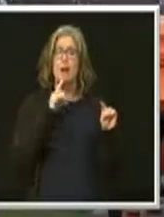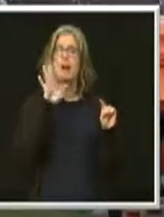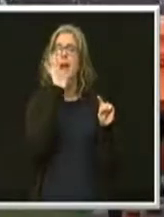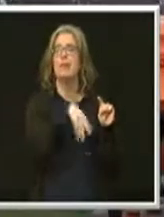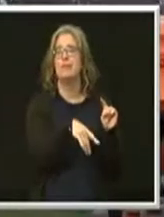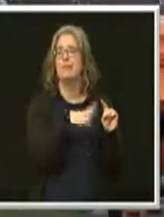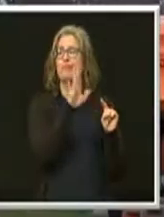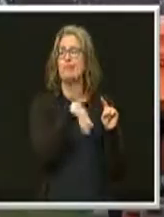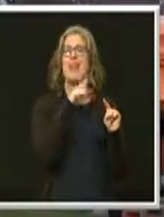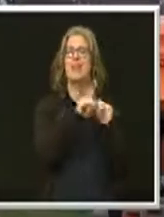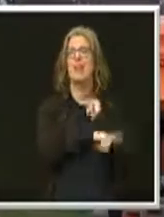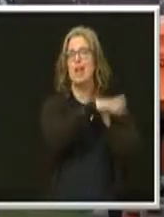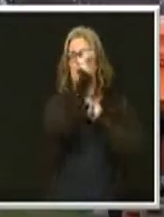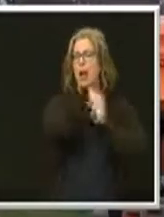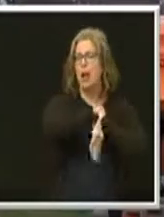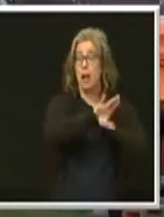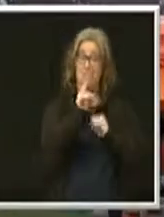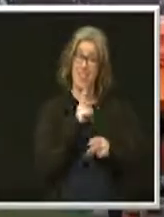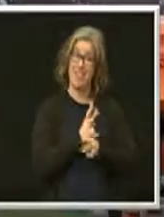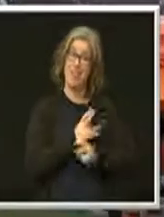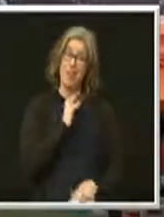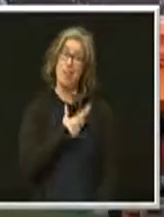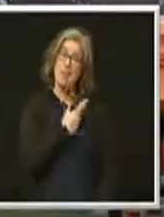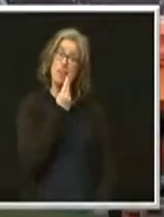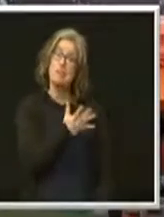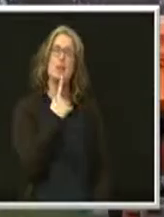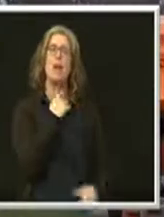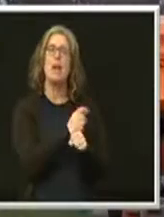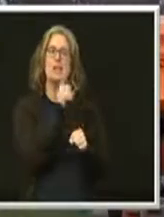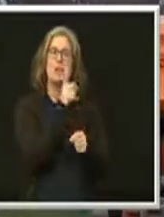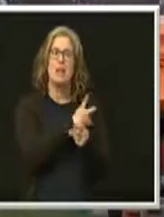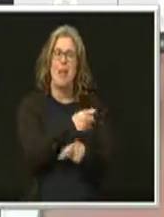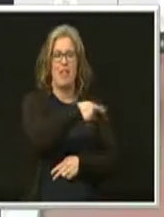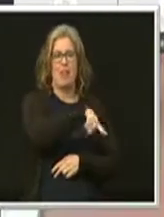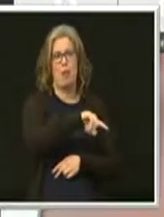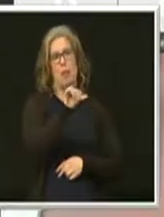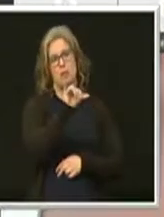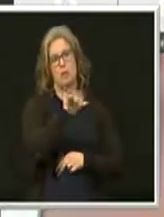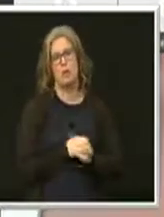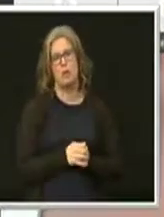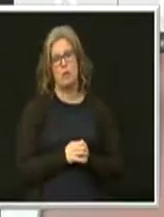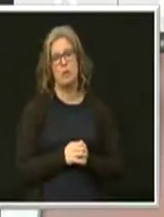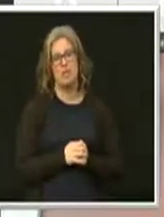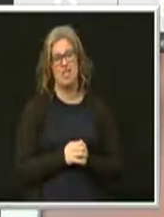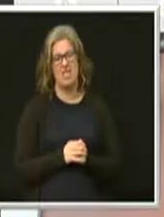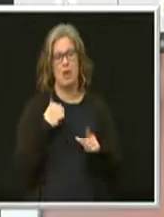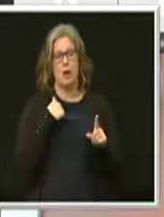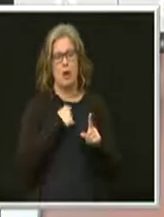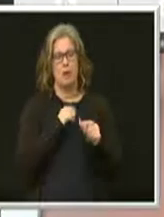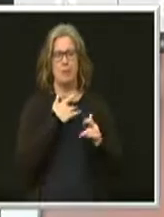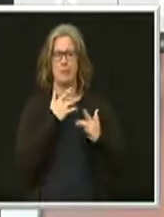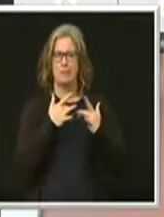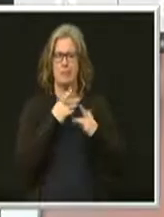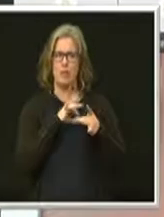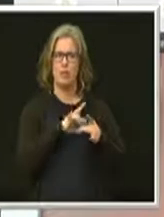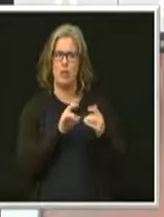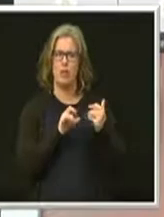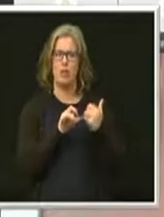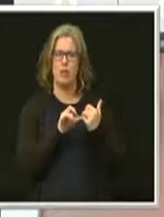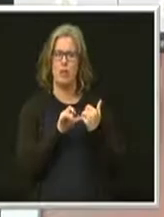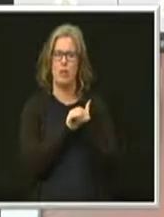for granted? They take care of us. So let's make sure we're taking care of them also. So we're concerned about the risk